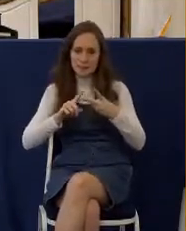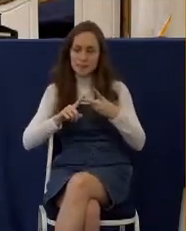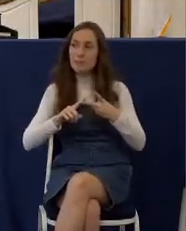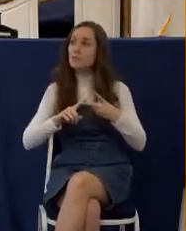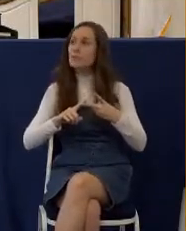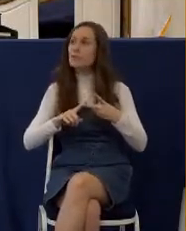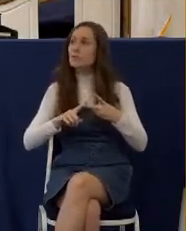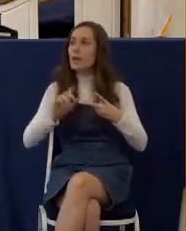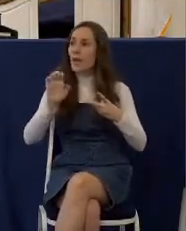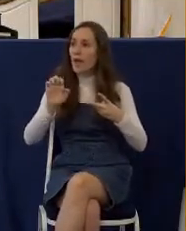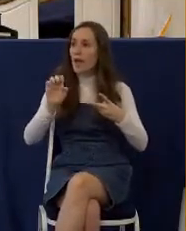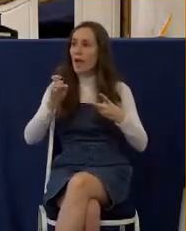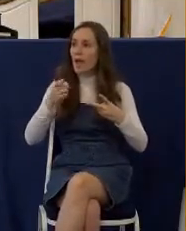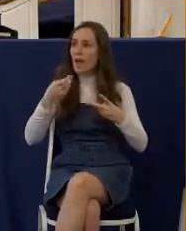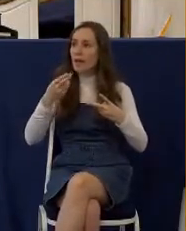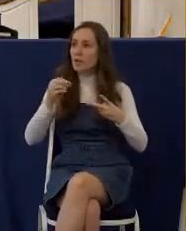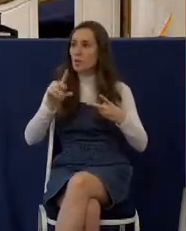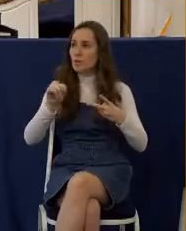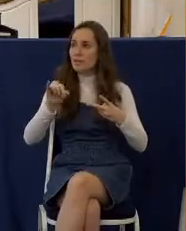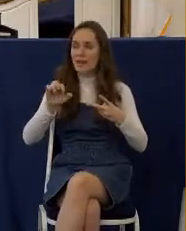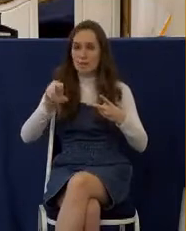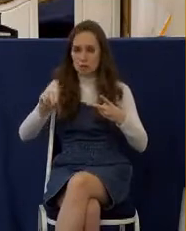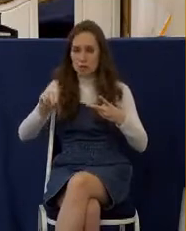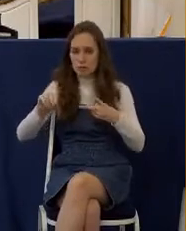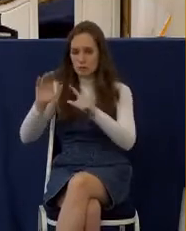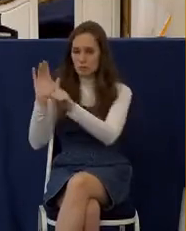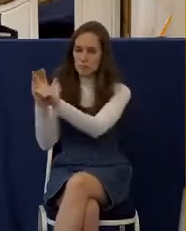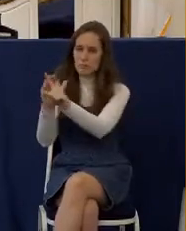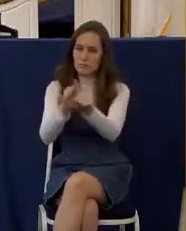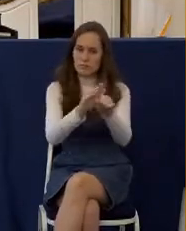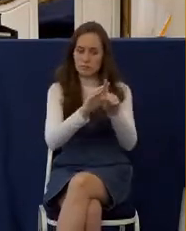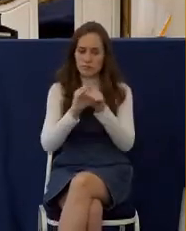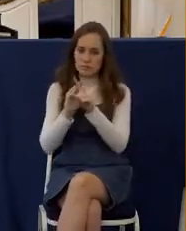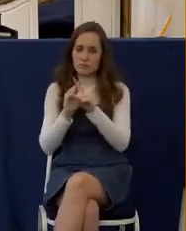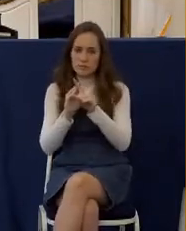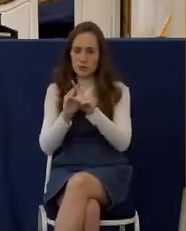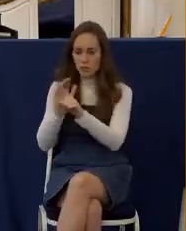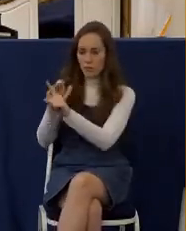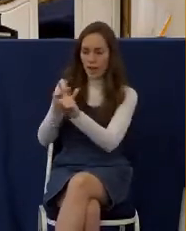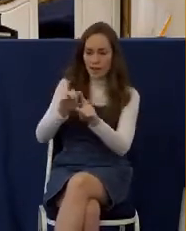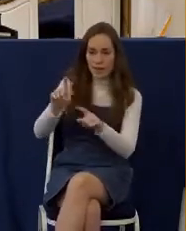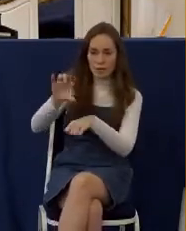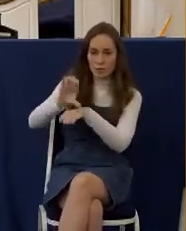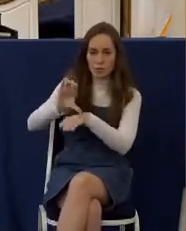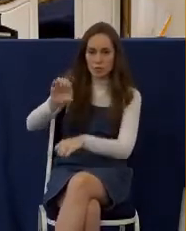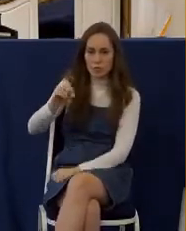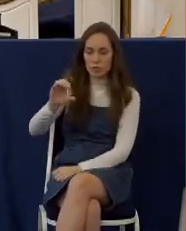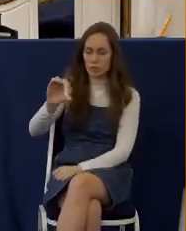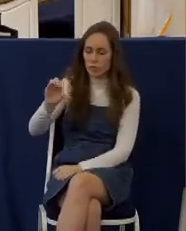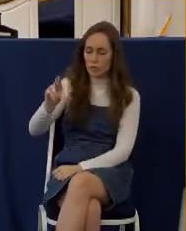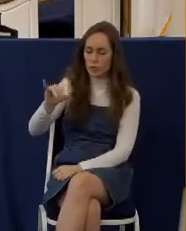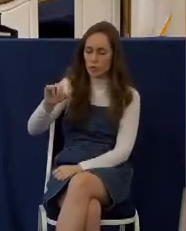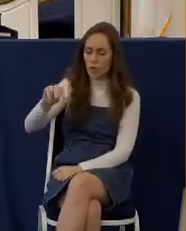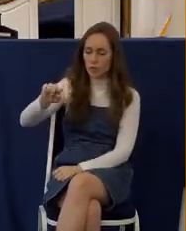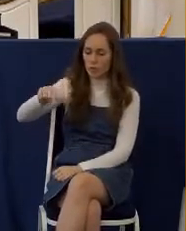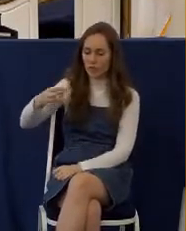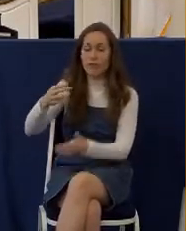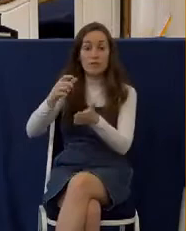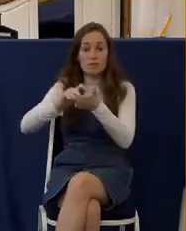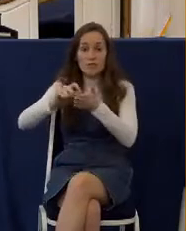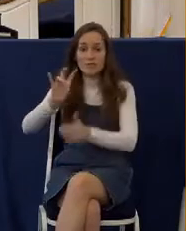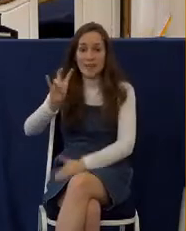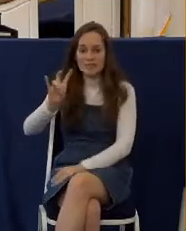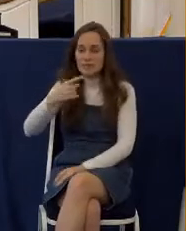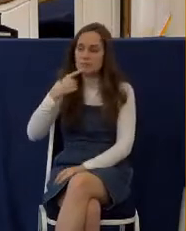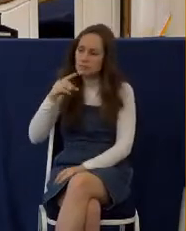Now he'll turn to the church at Corinth, and he will remind them. Look down at verse number 7. Therefore, as ye abound in everything, in faith